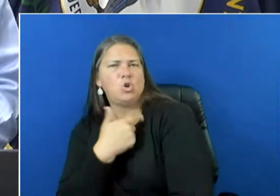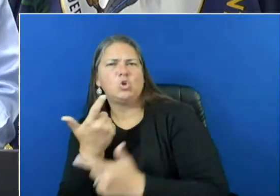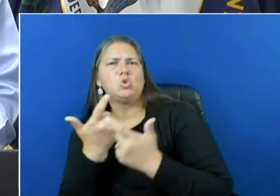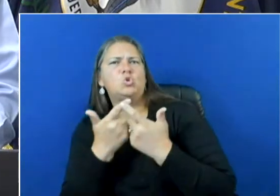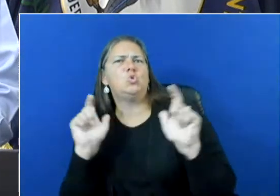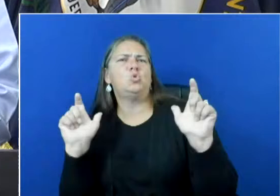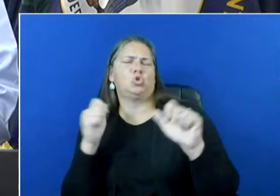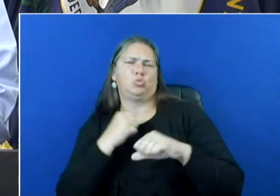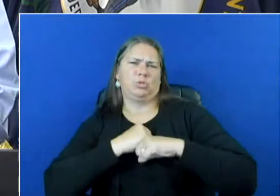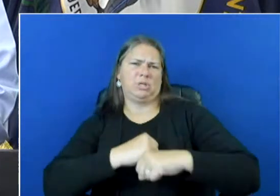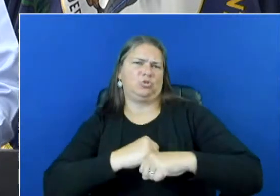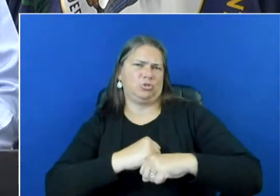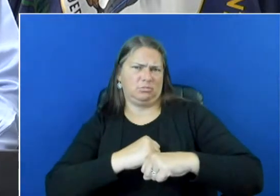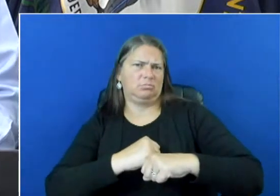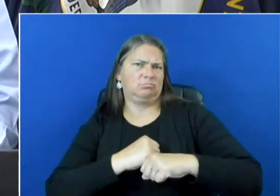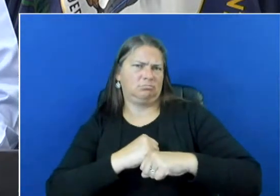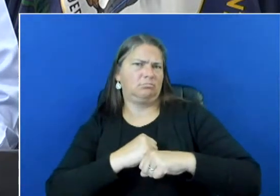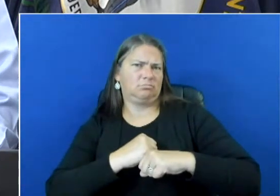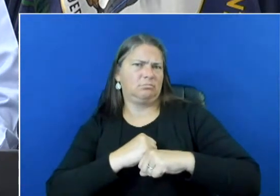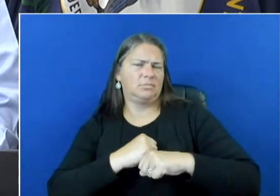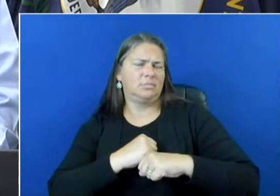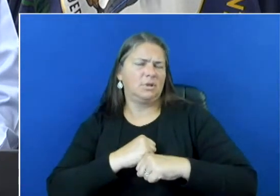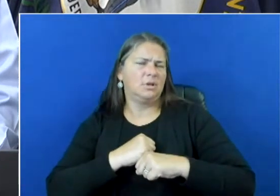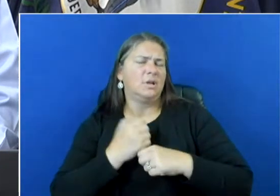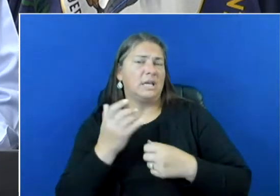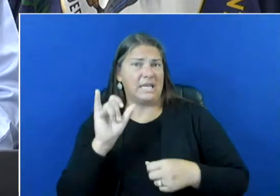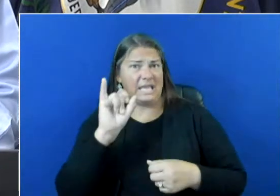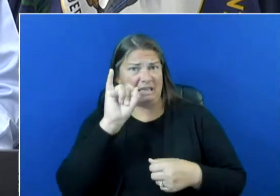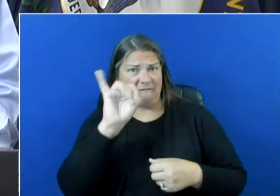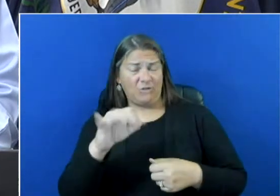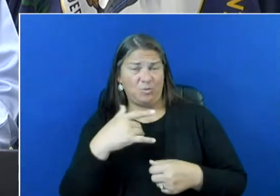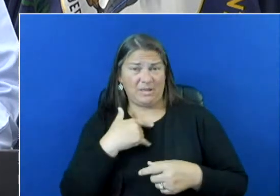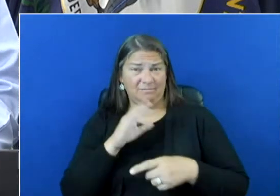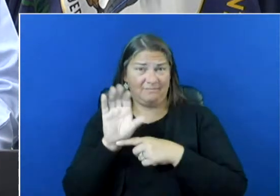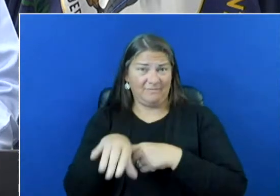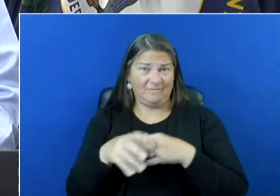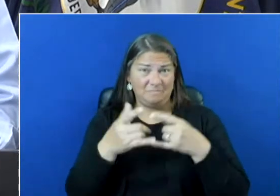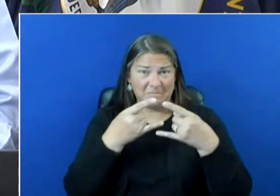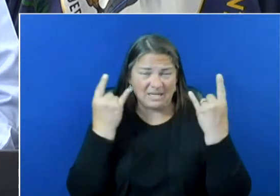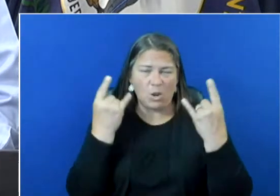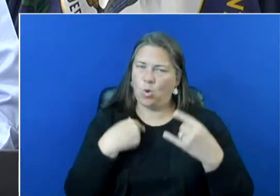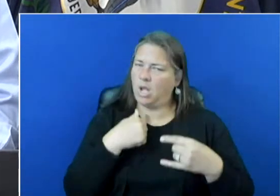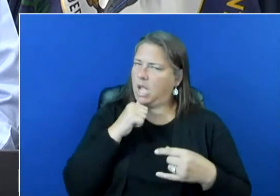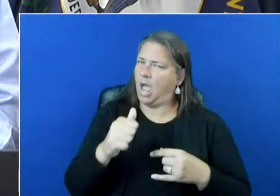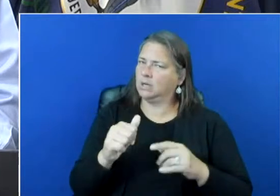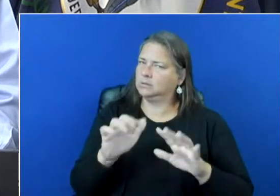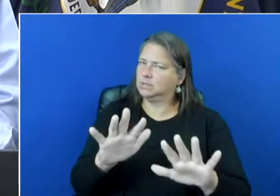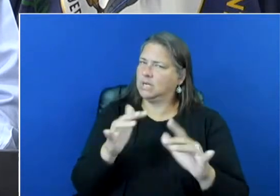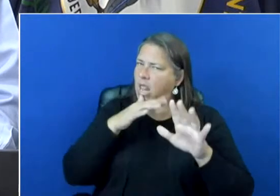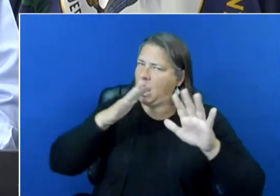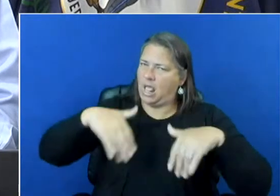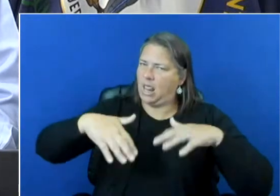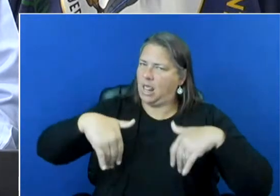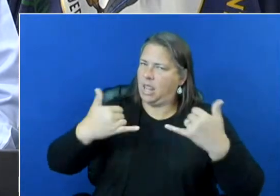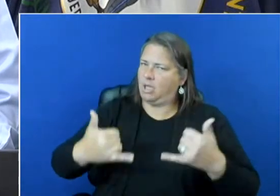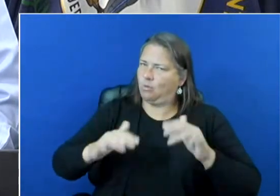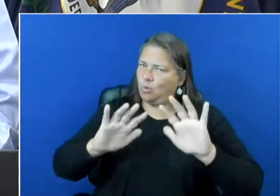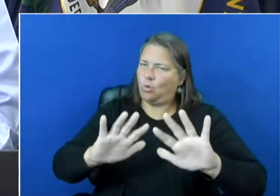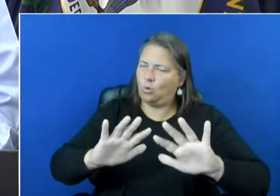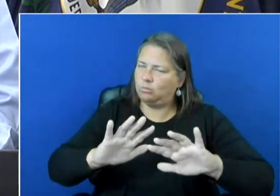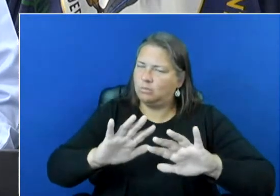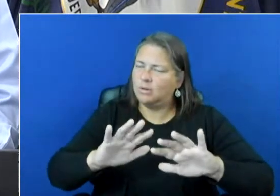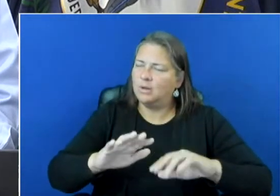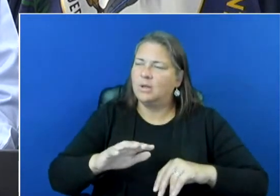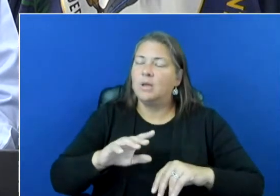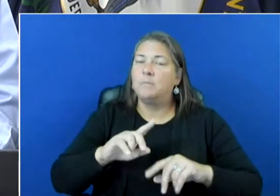protection. So if we looked at that, and we are not right now, I want to be clear, we would be looking about